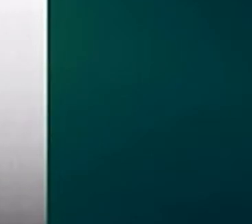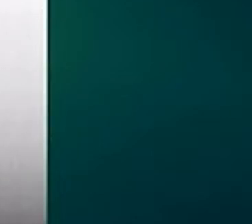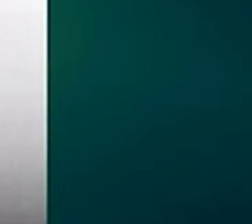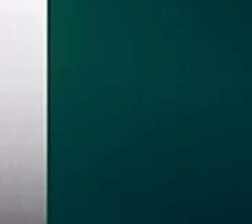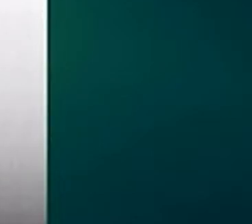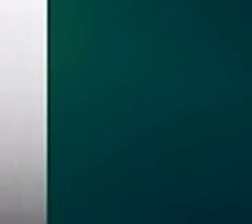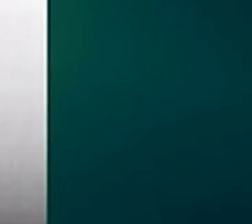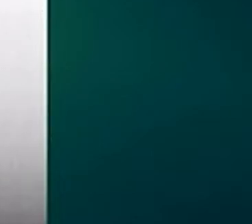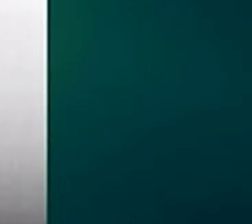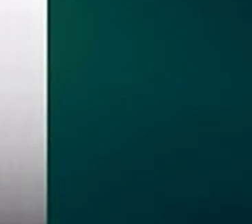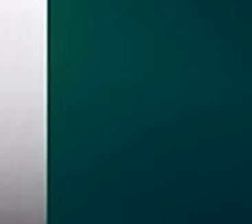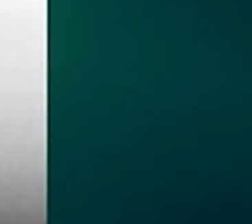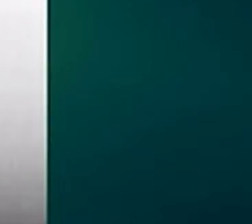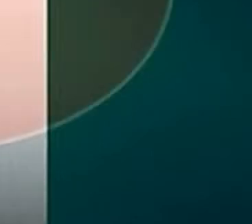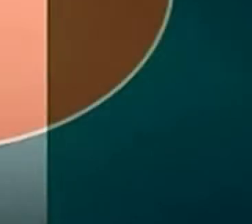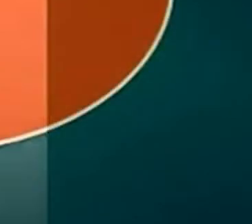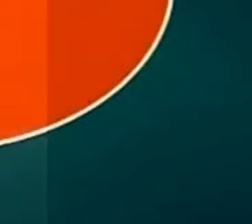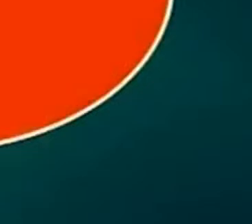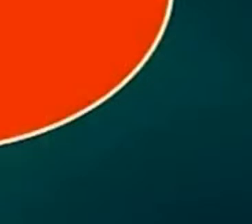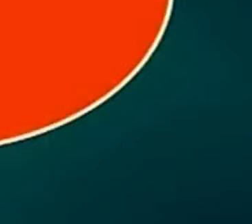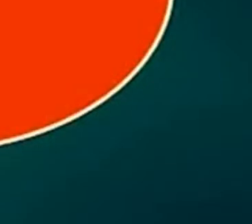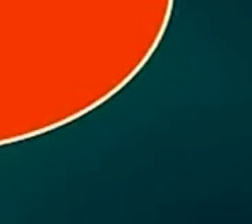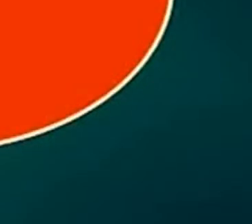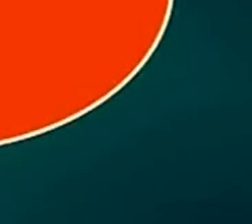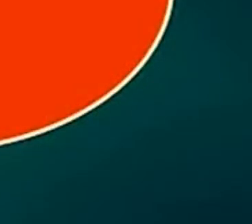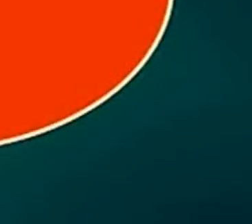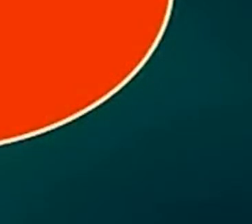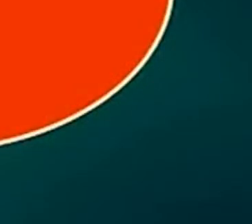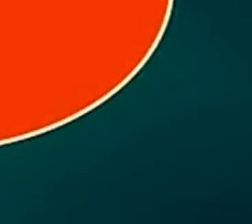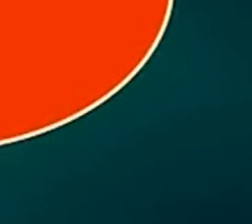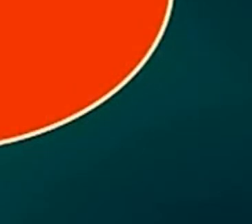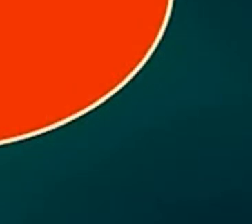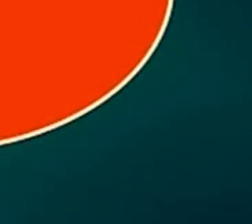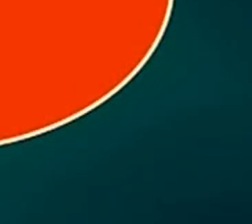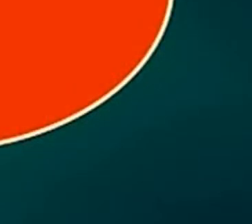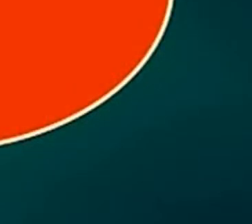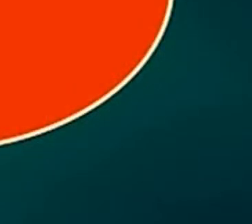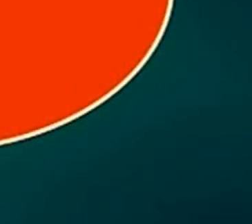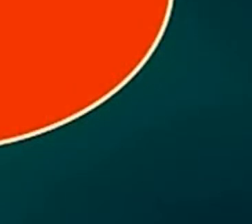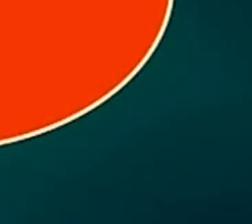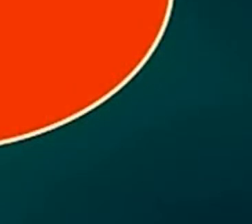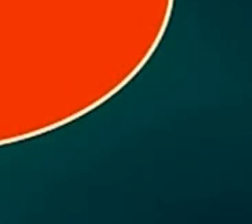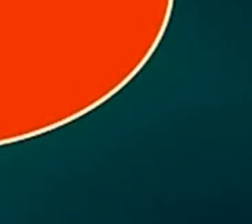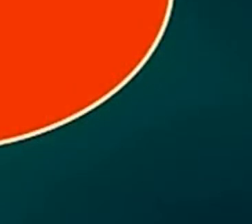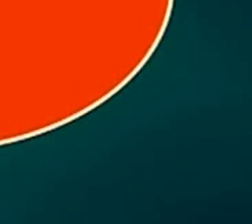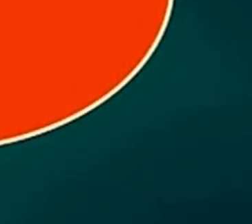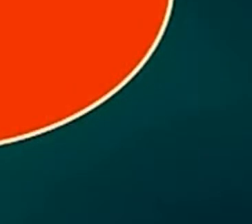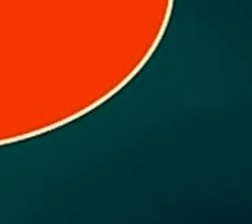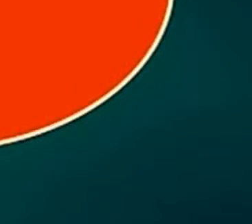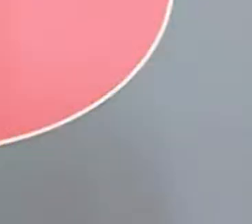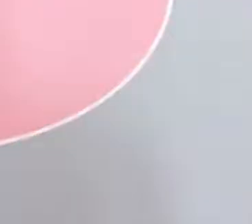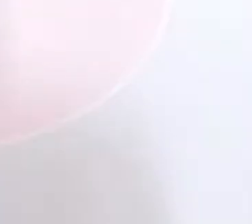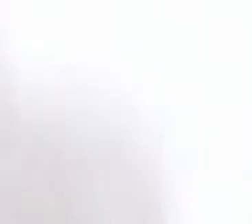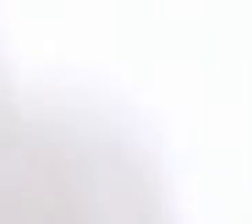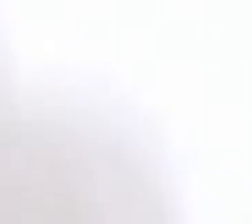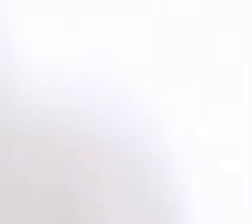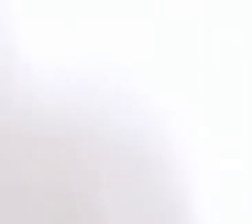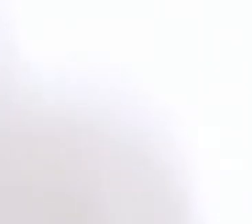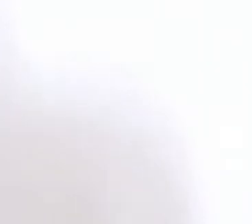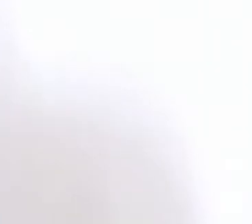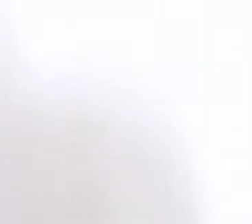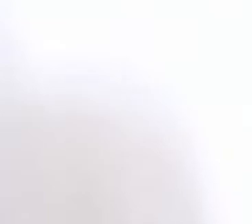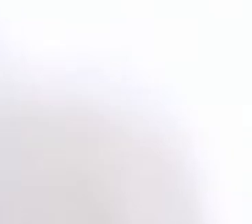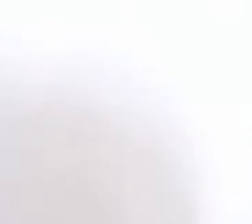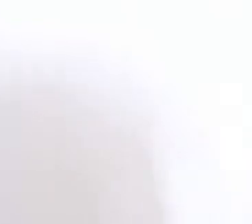course, consulted, so that you can get information on what is going on, get their interests, get their views. And once that information